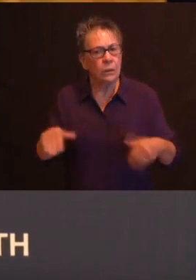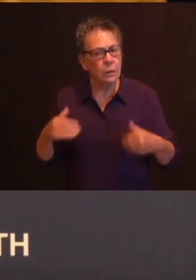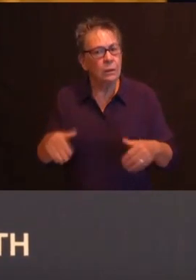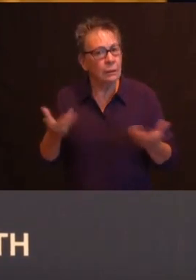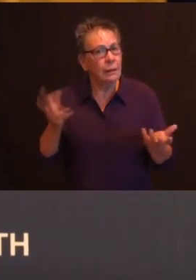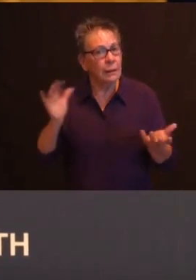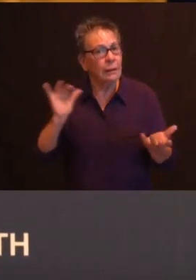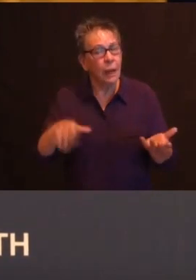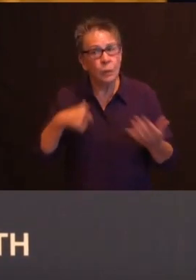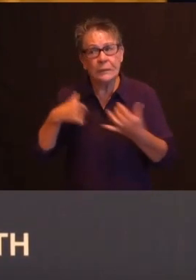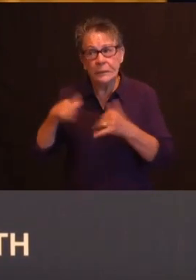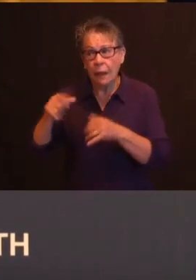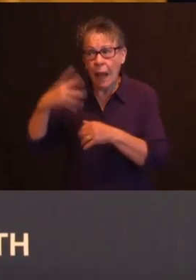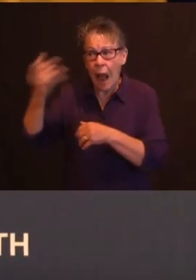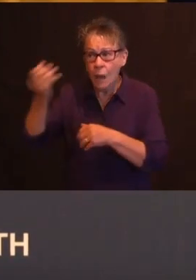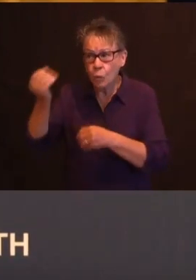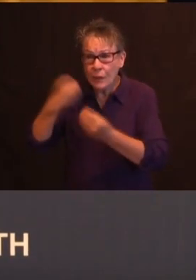and other steps.